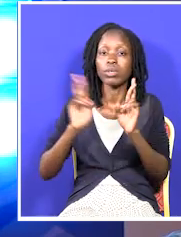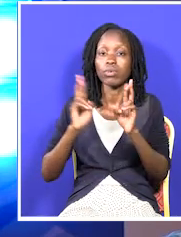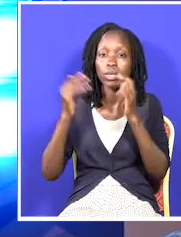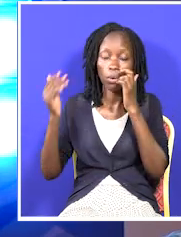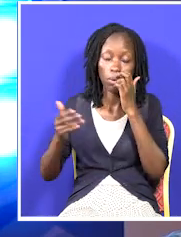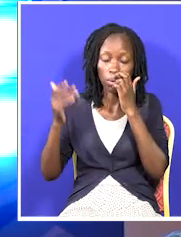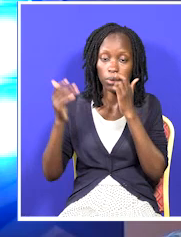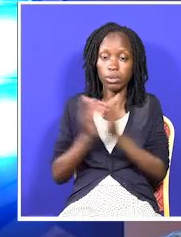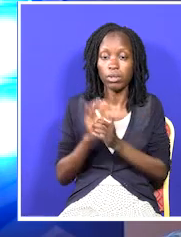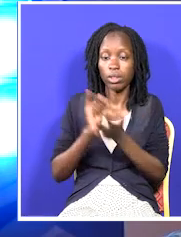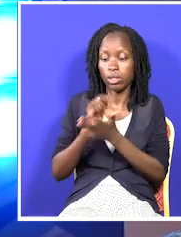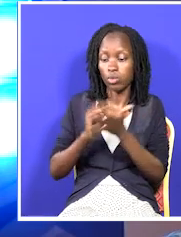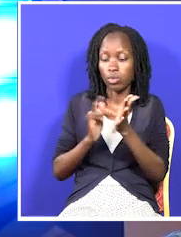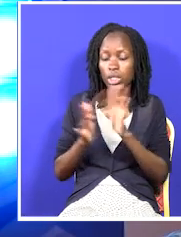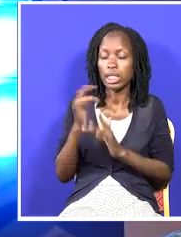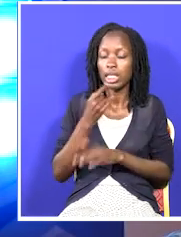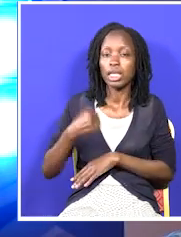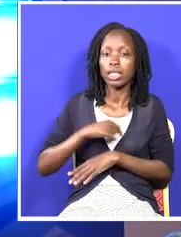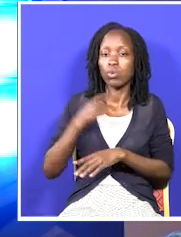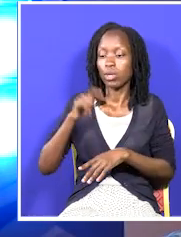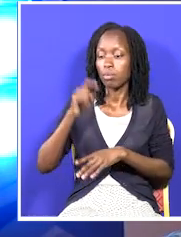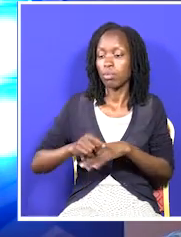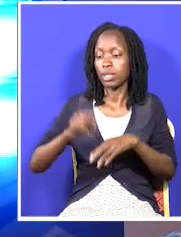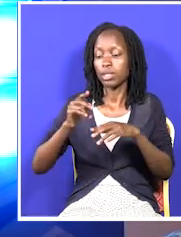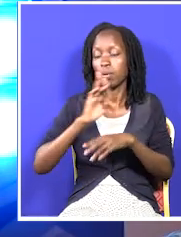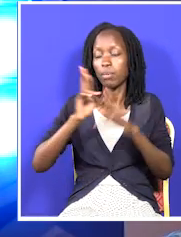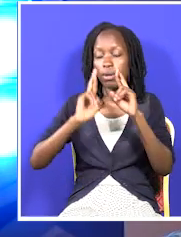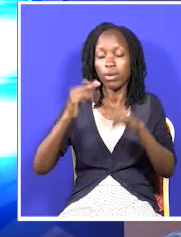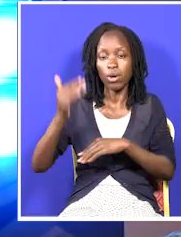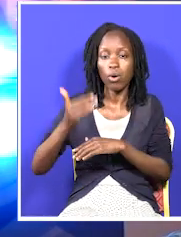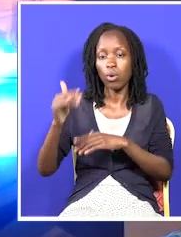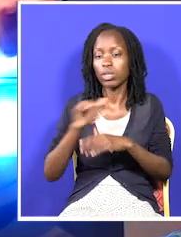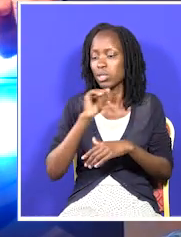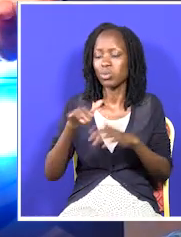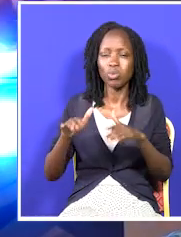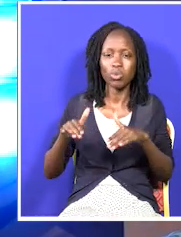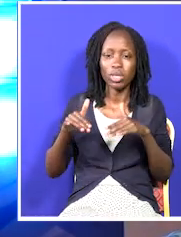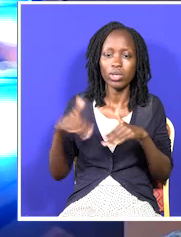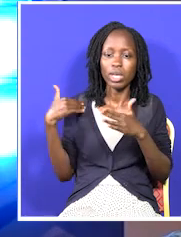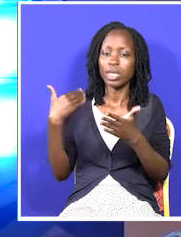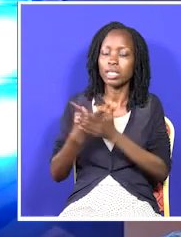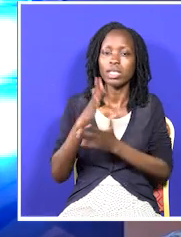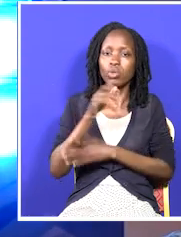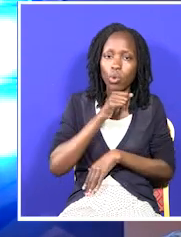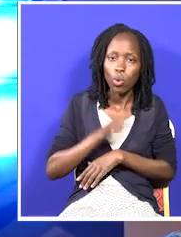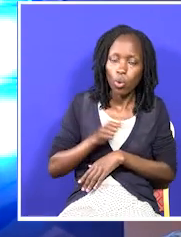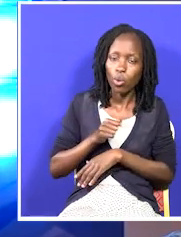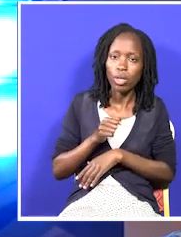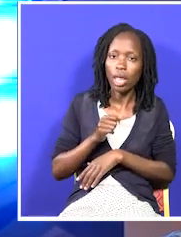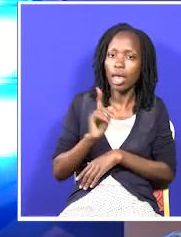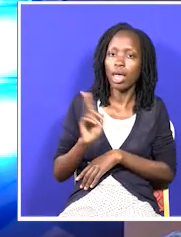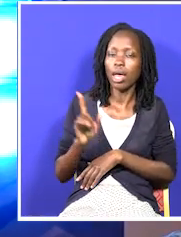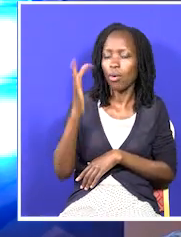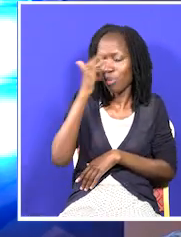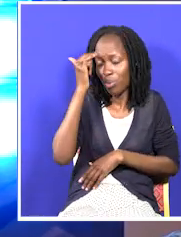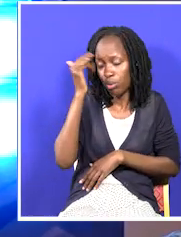always. That's what Jesus tells us, that we must prepare always. You should not wait until you are old.